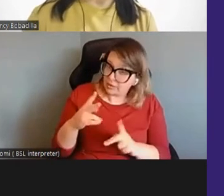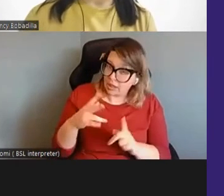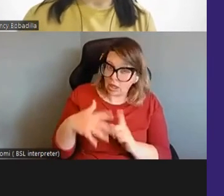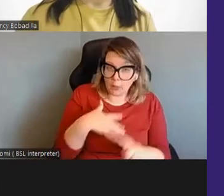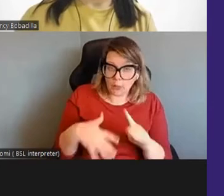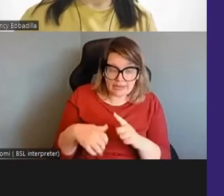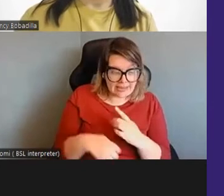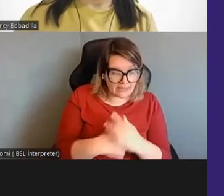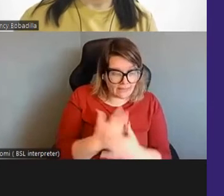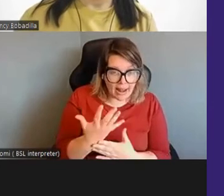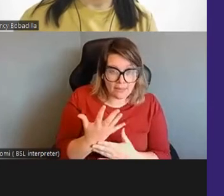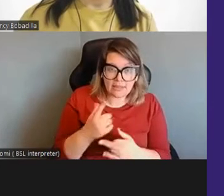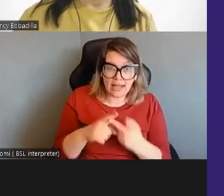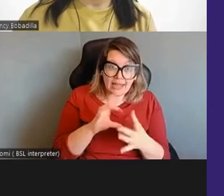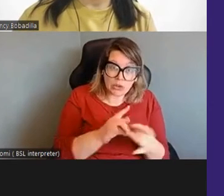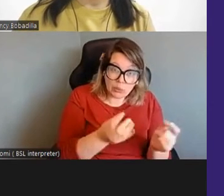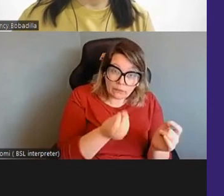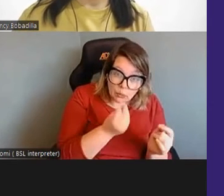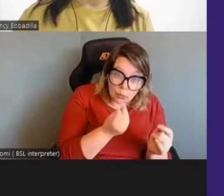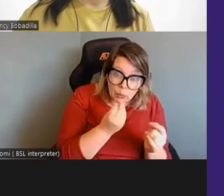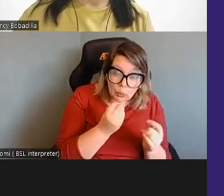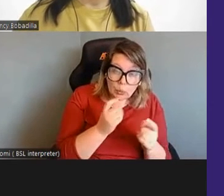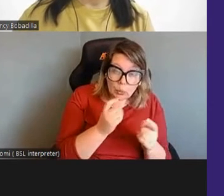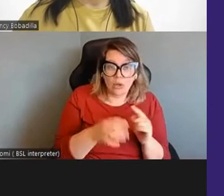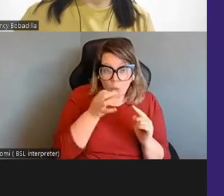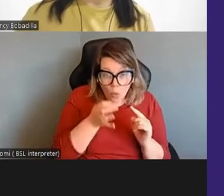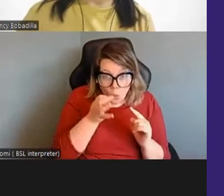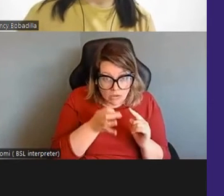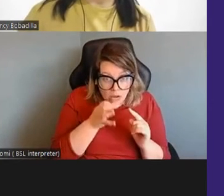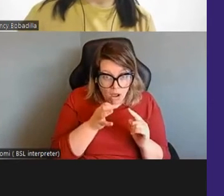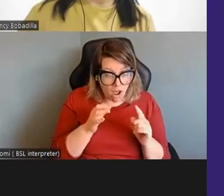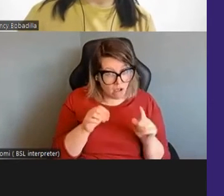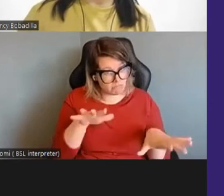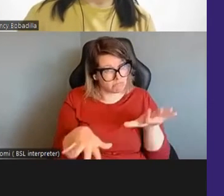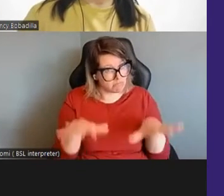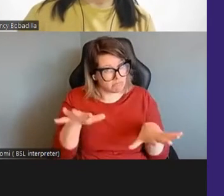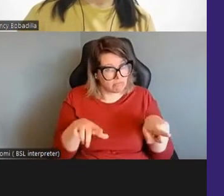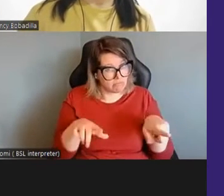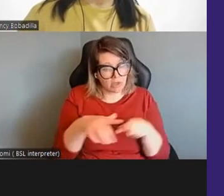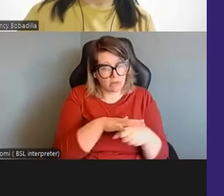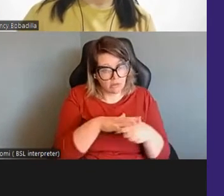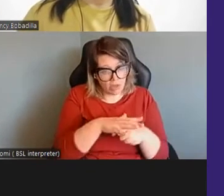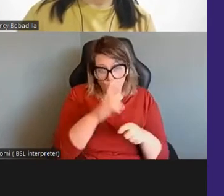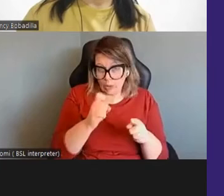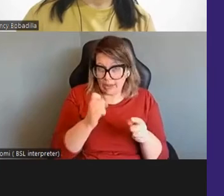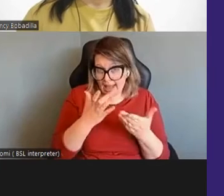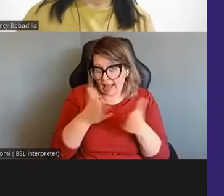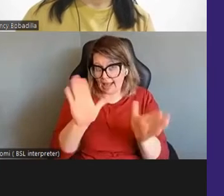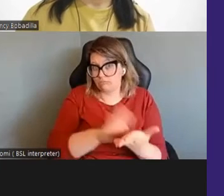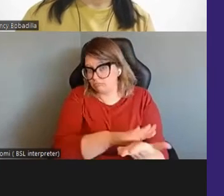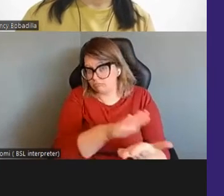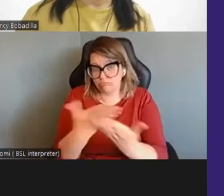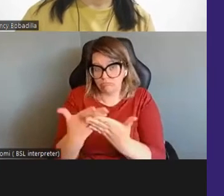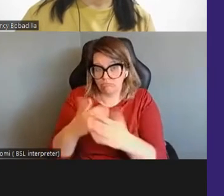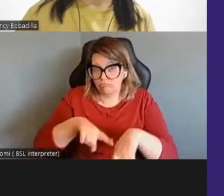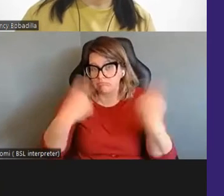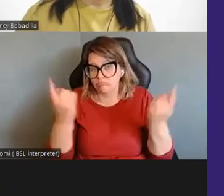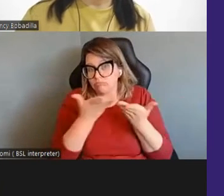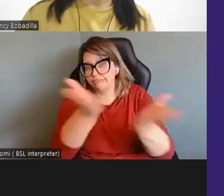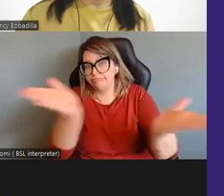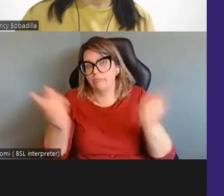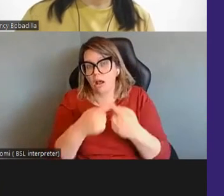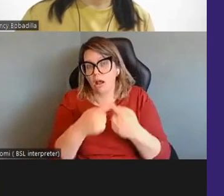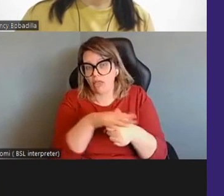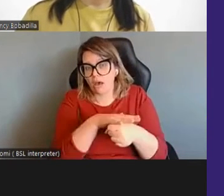specific to food insecurities and also as far as water insecurities are concerned. But we are very much determined and also